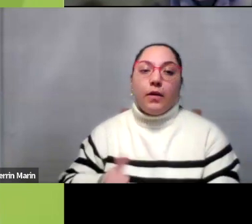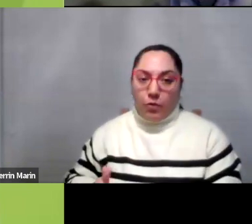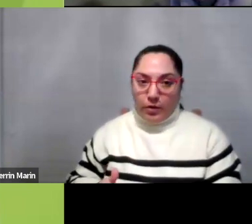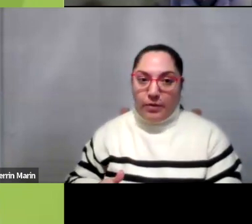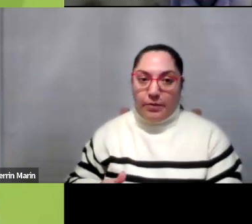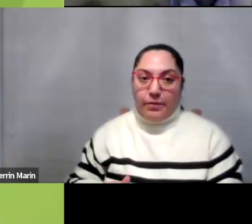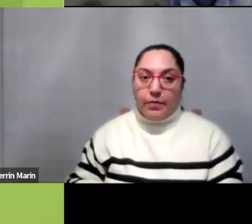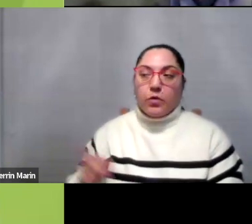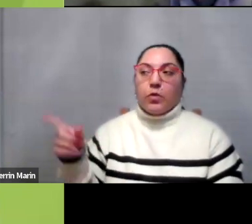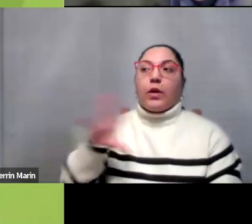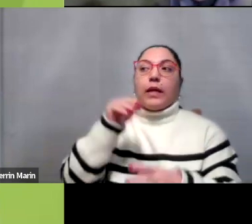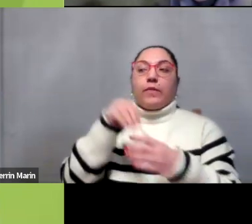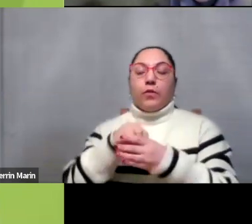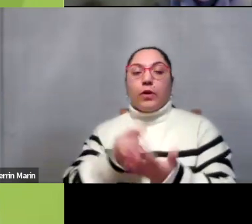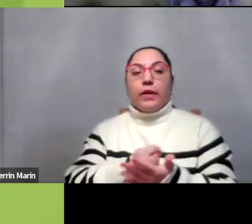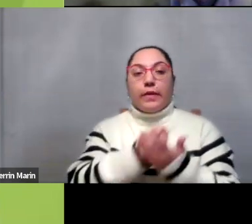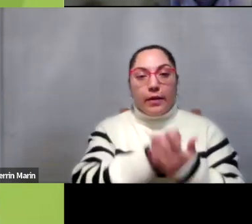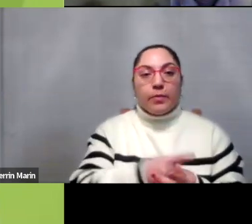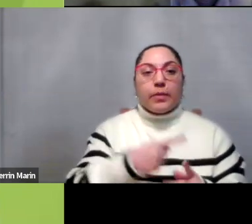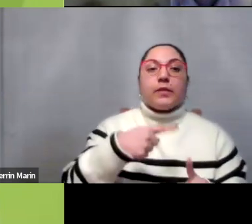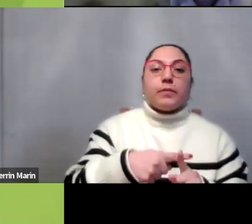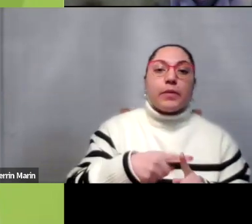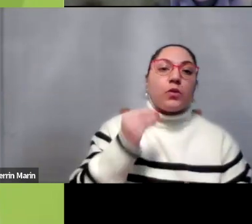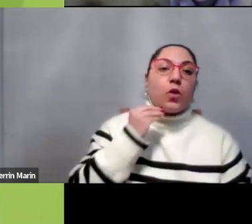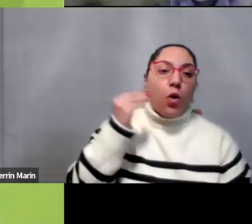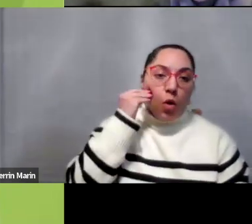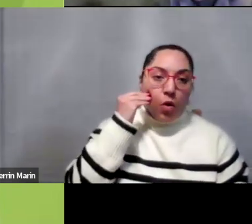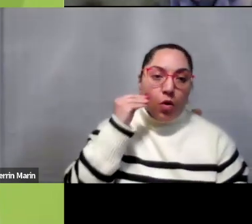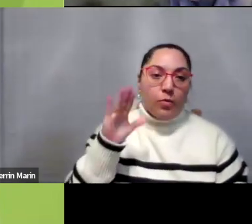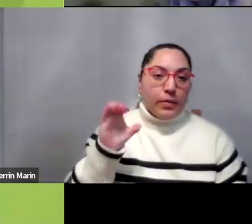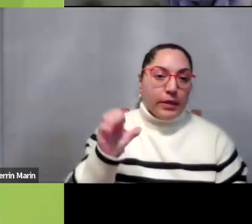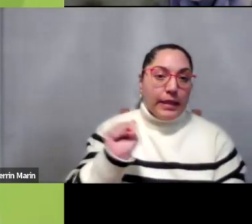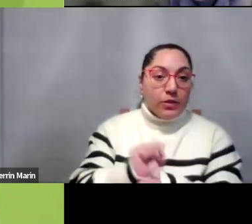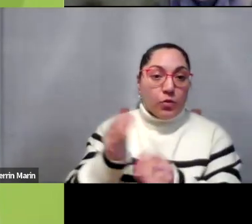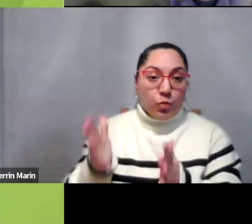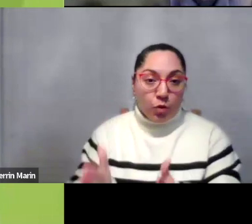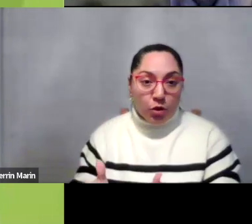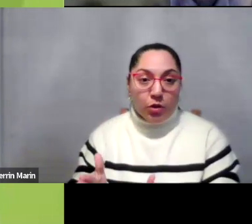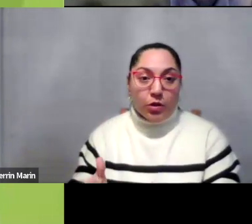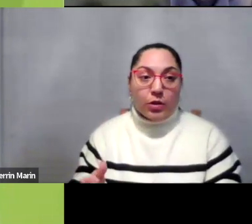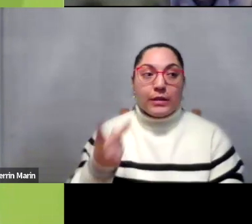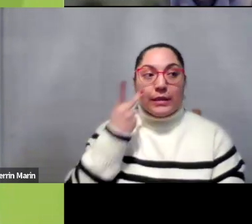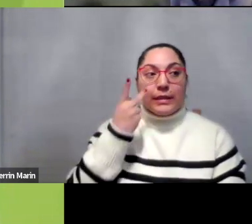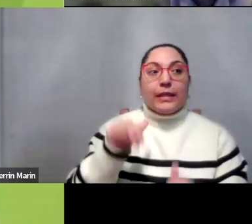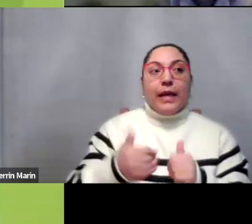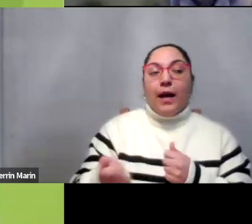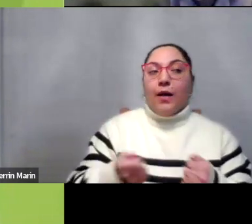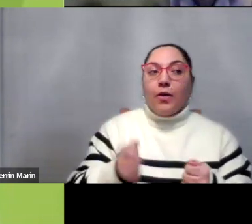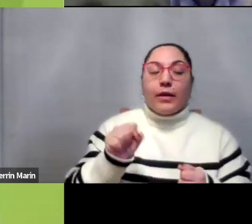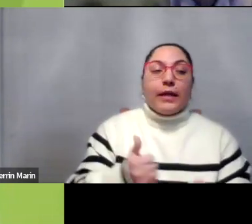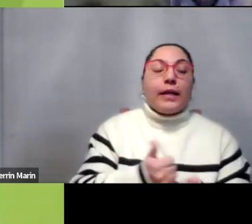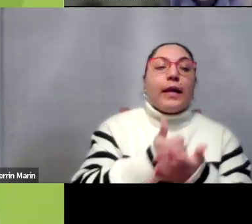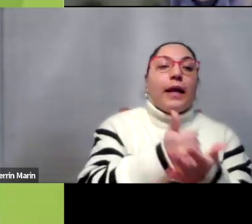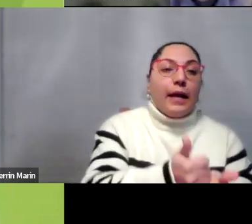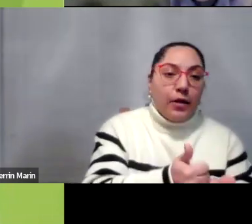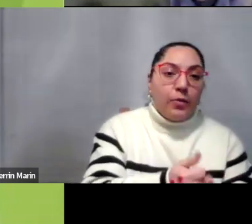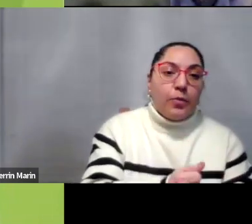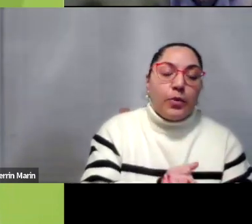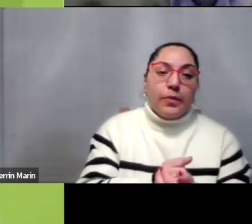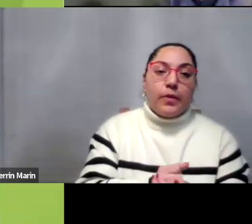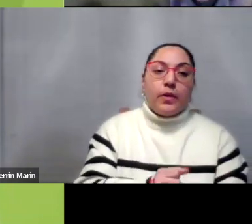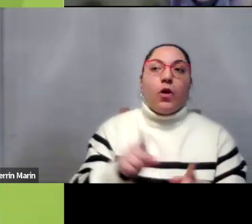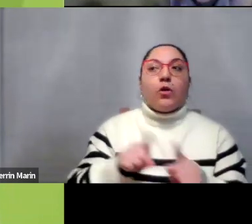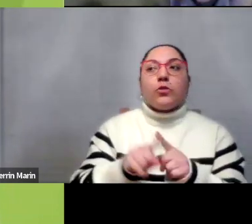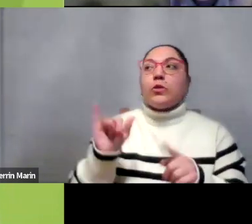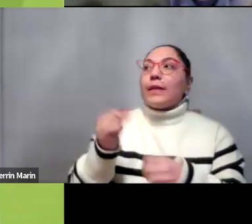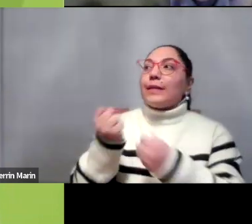a therapist and an in-home stabilization worker. They work with the family to see what resources may be out there. They also provide a lot of safety planning